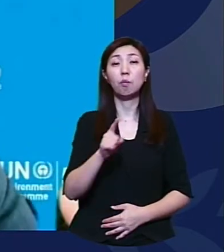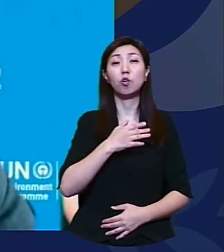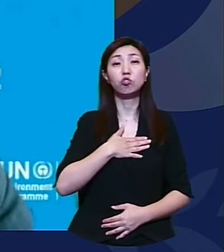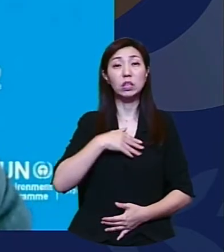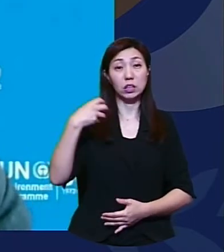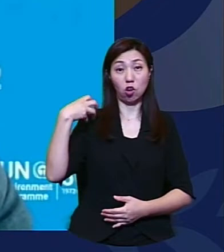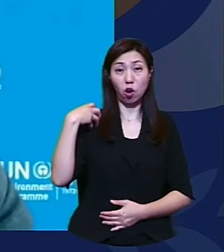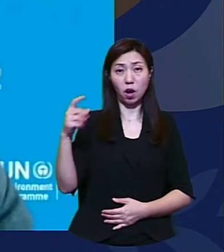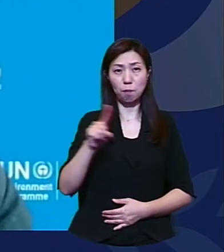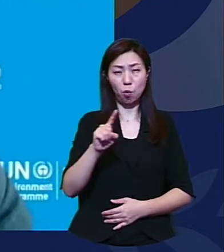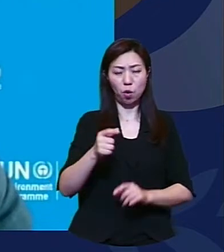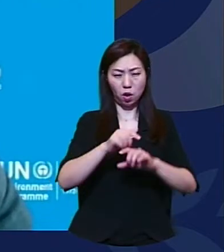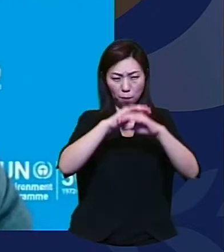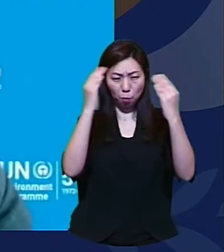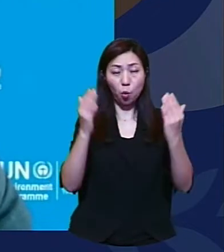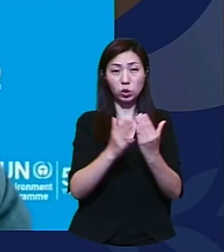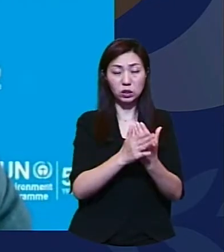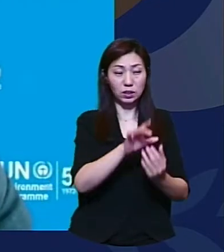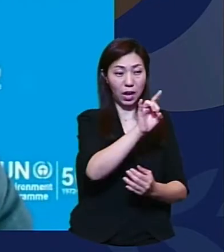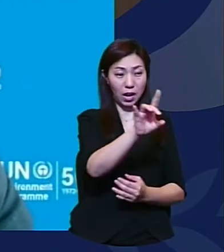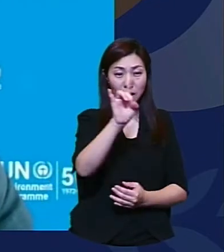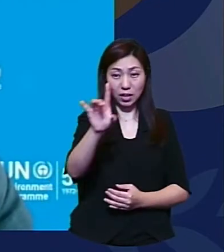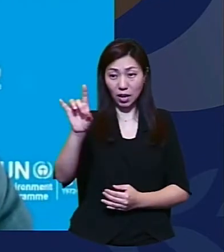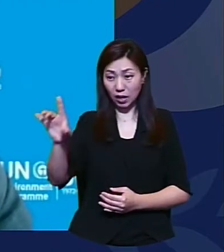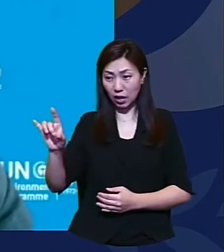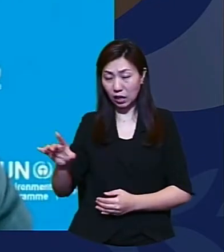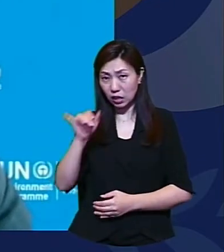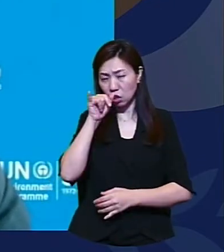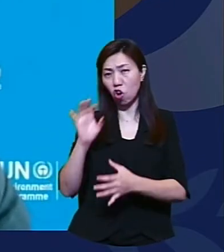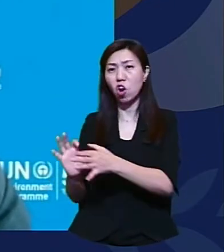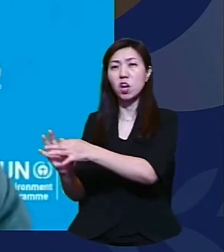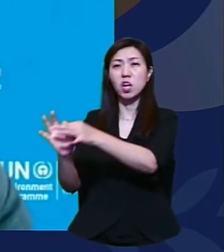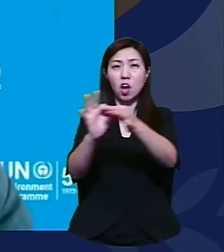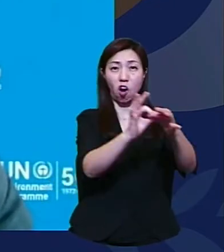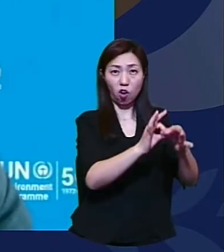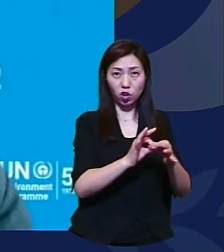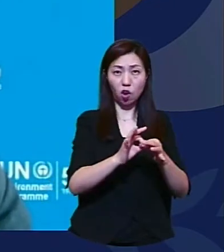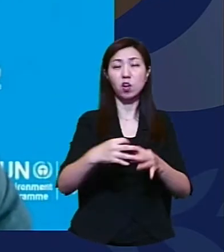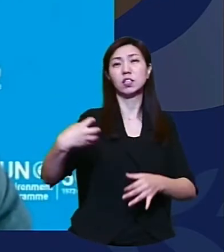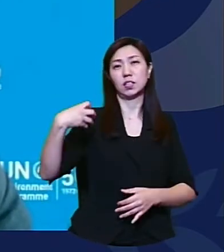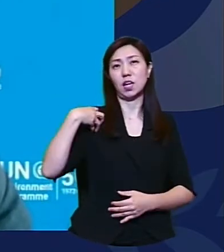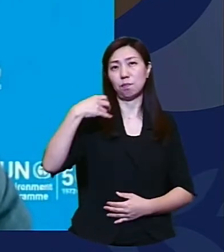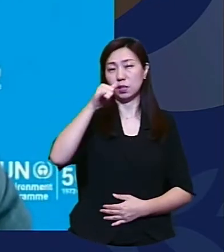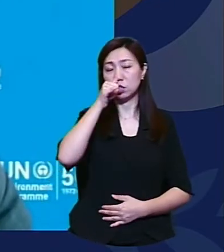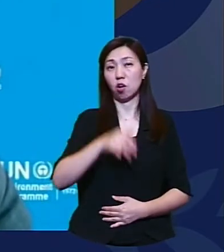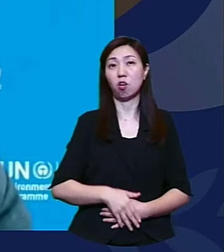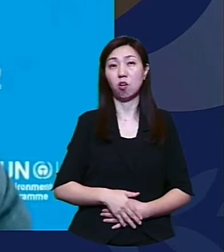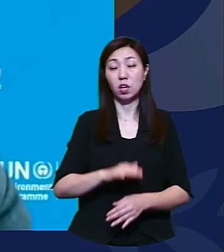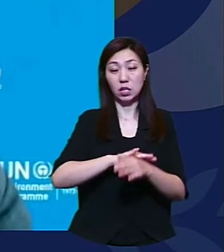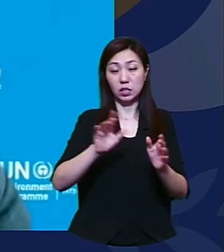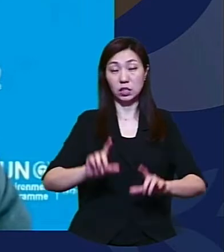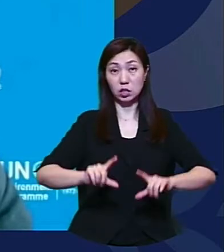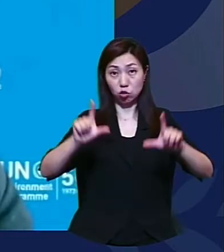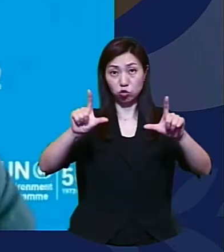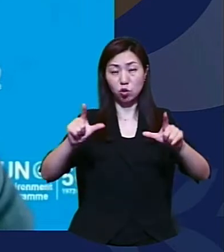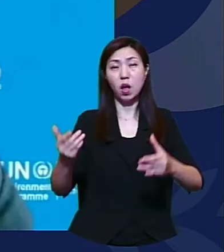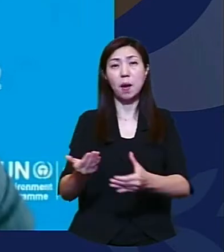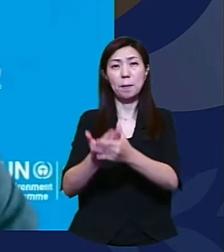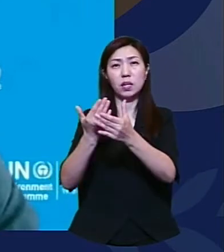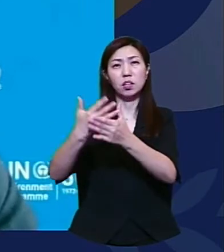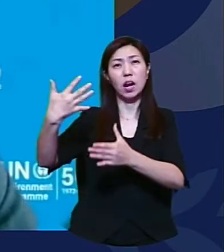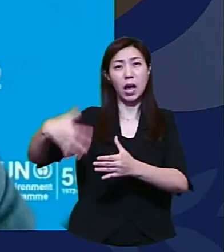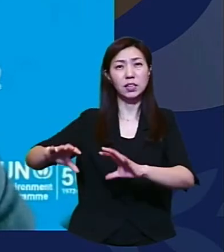climate change challenges in most developing countries, they're really